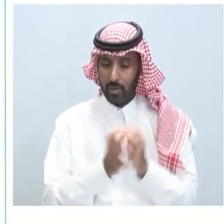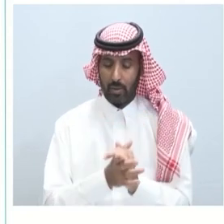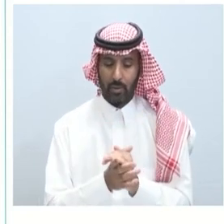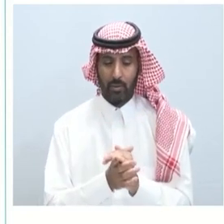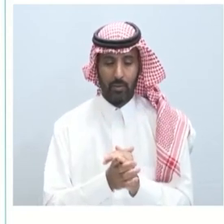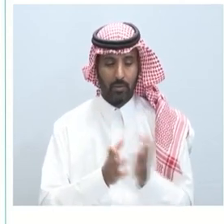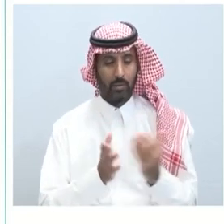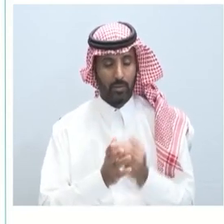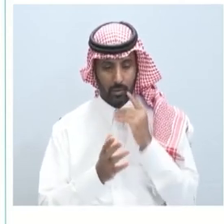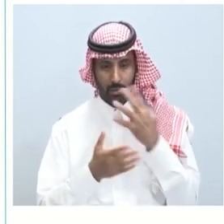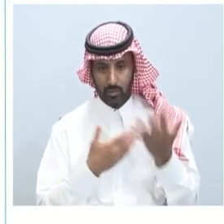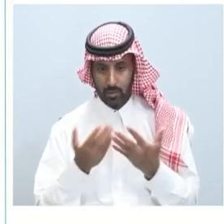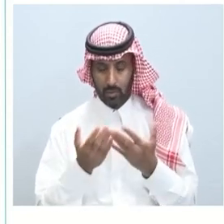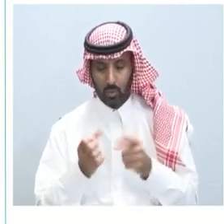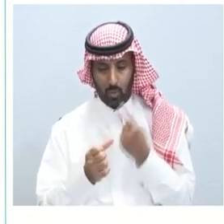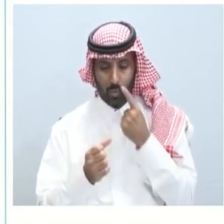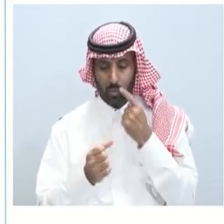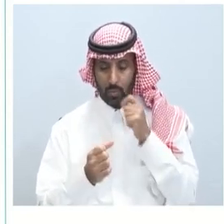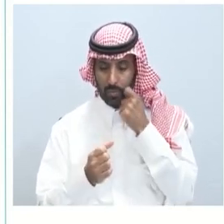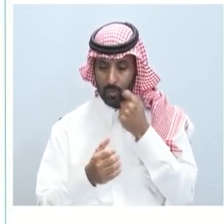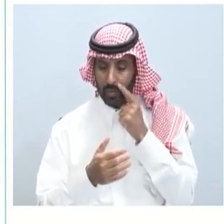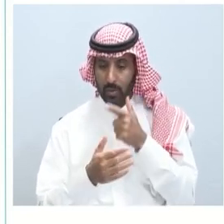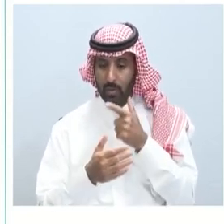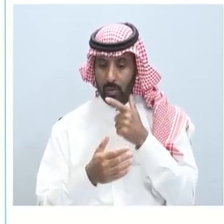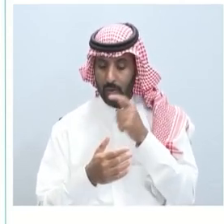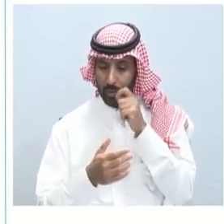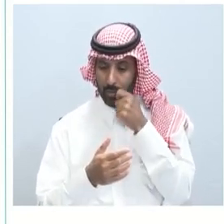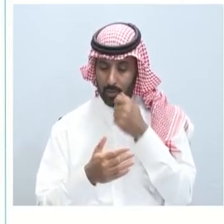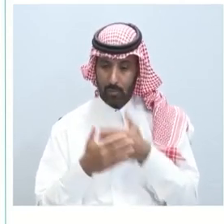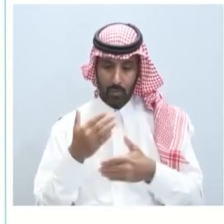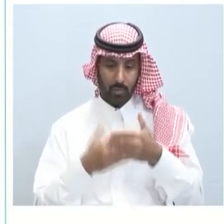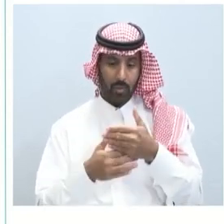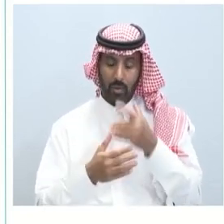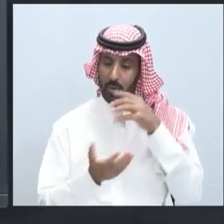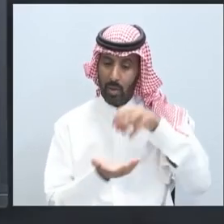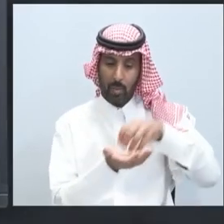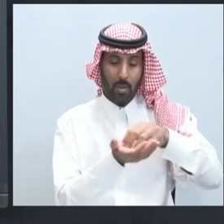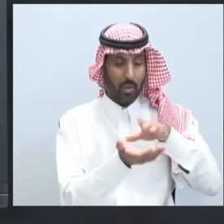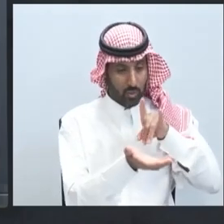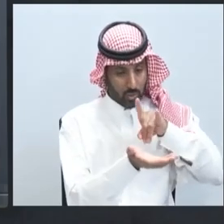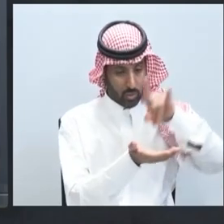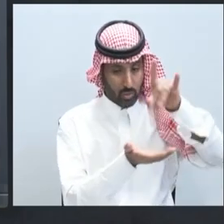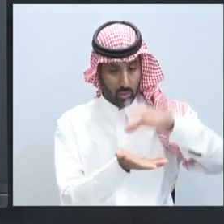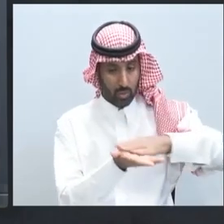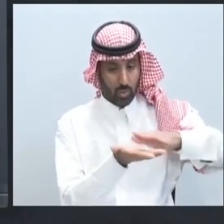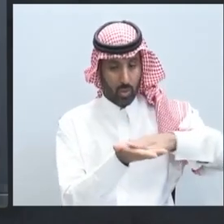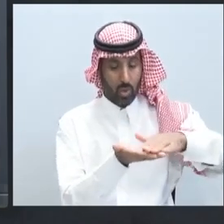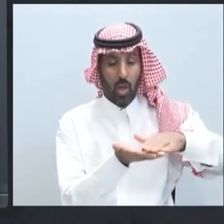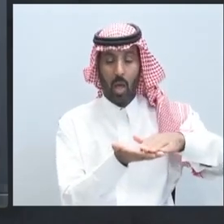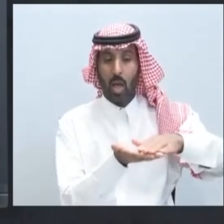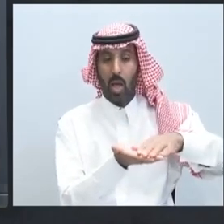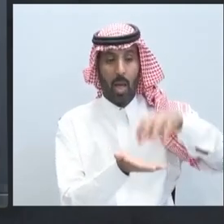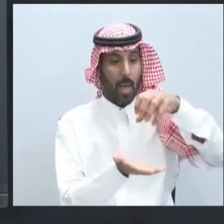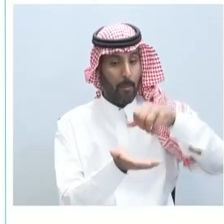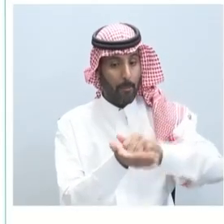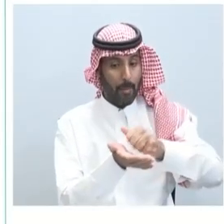So, in situation one, the main building at an airport. What do we call the main building at an airport?